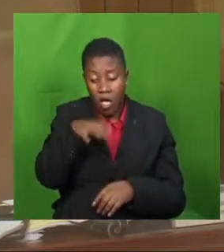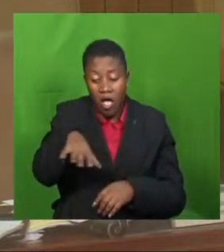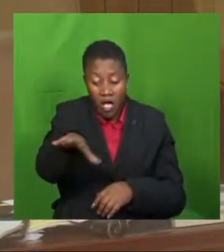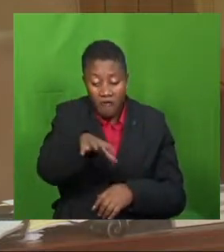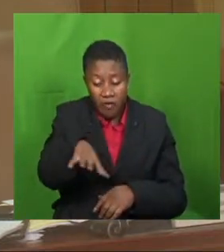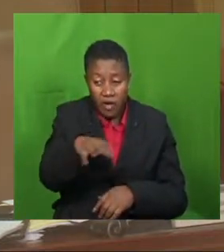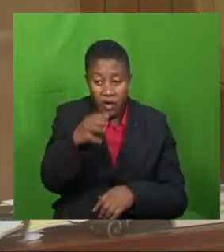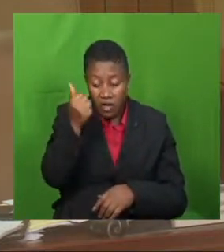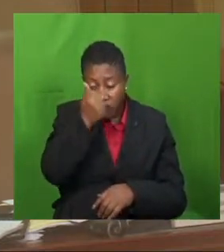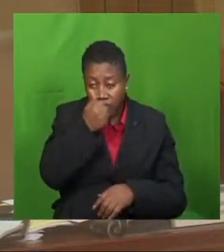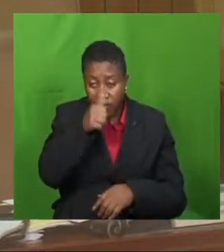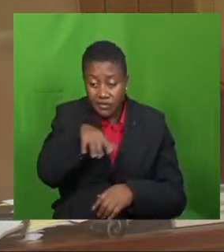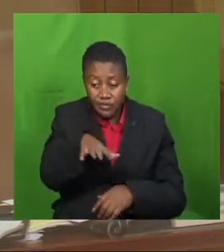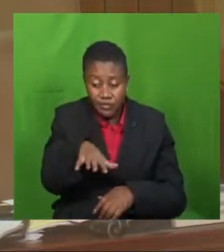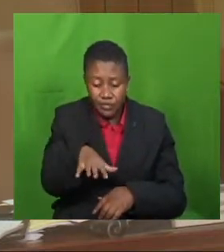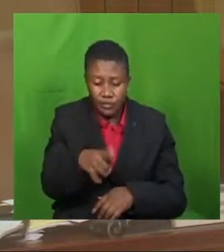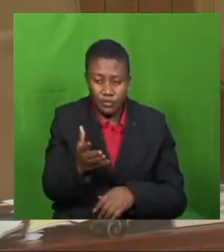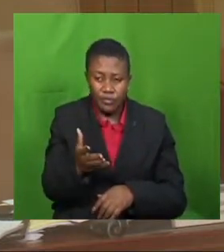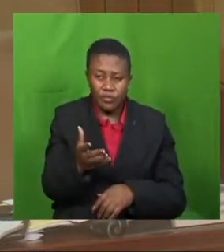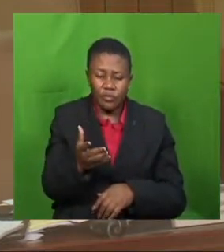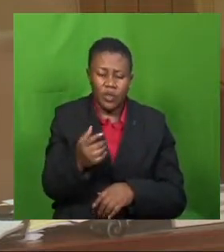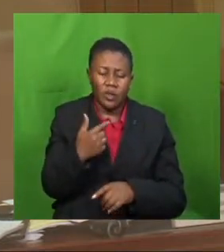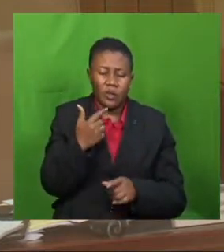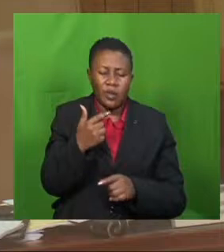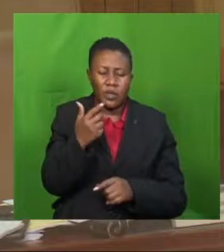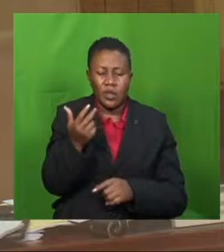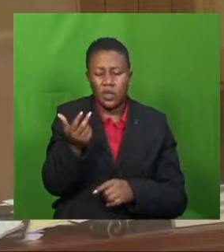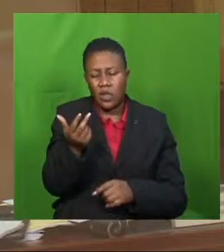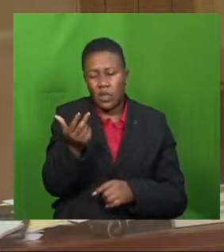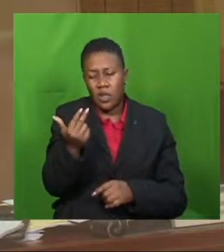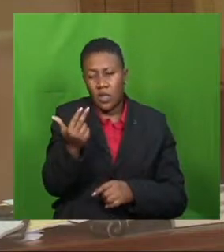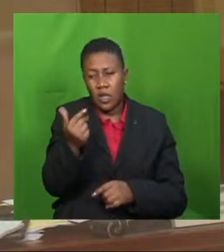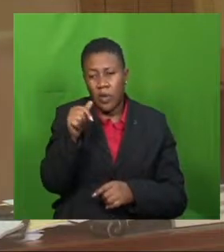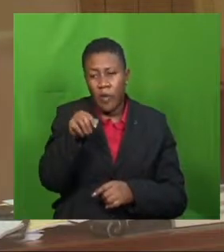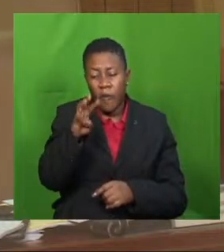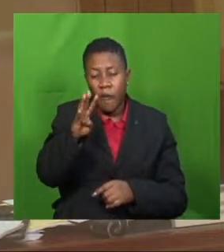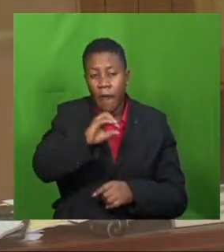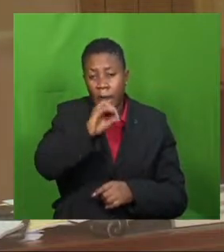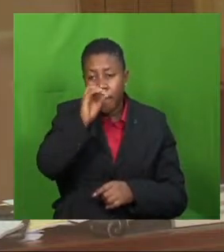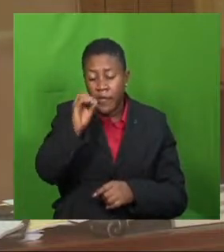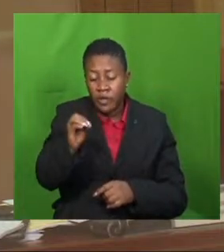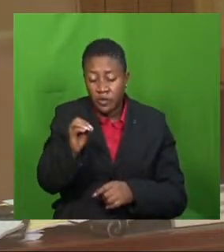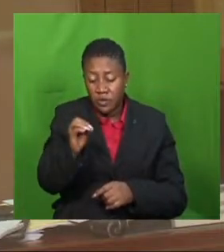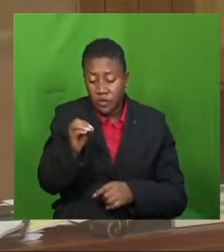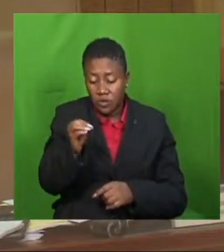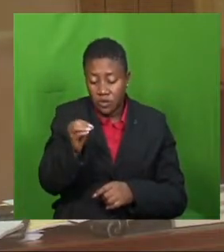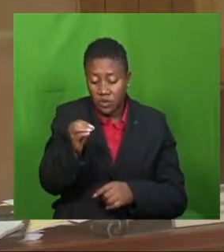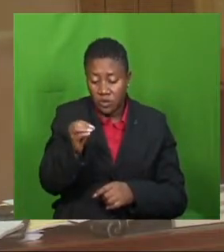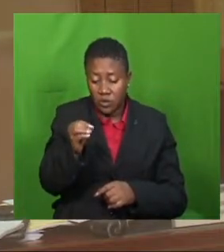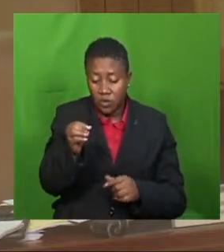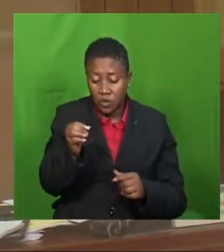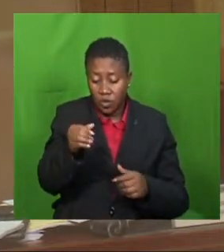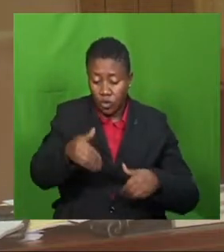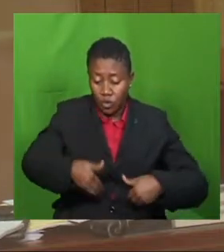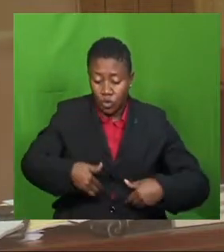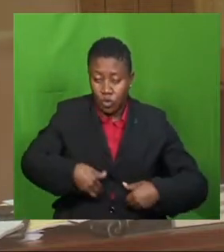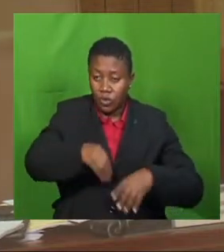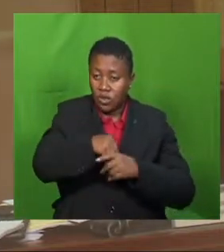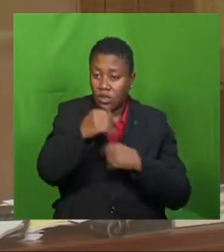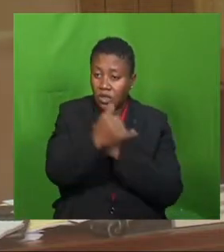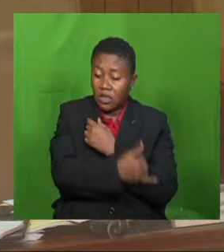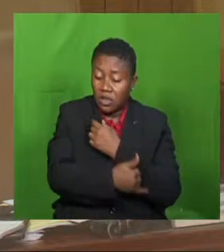told that about 30.4% of the youth in this country are without jobs. Mr.